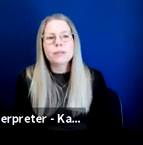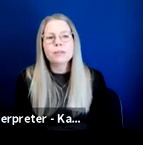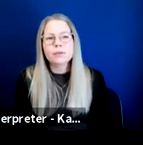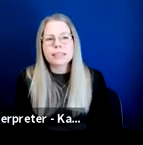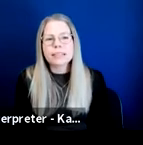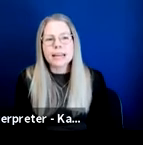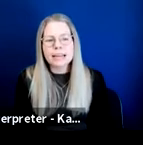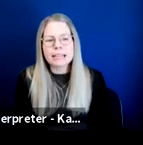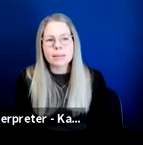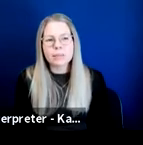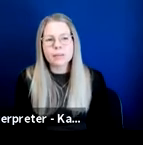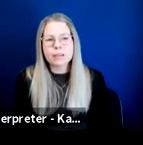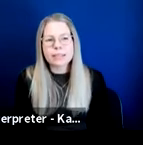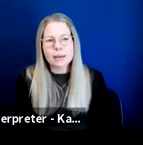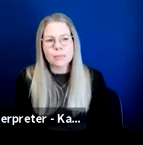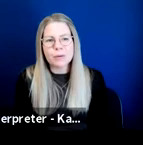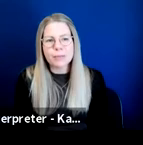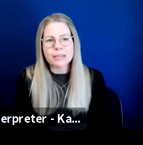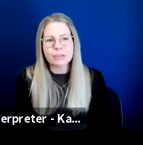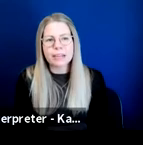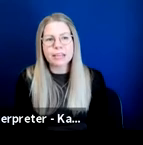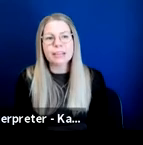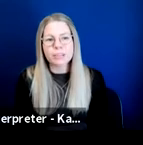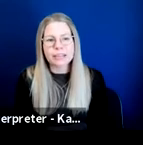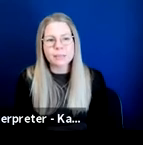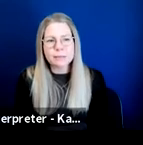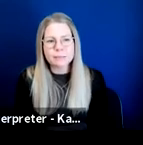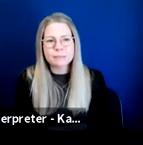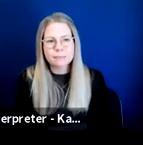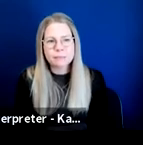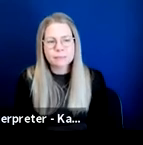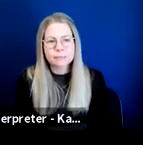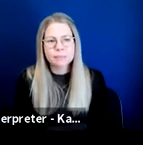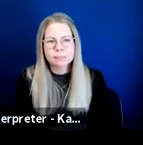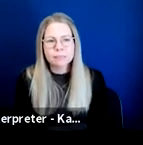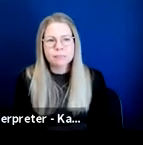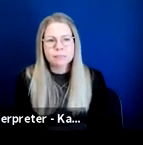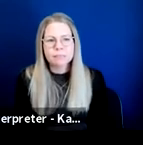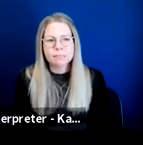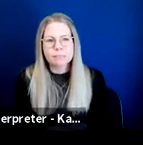So why don't the two of us connect? The first step would be to take an English assessment.